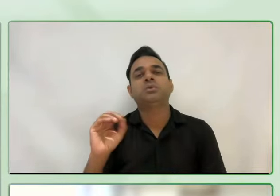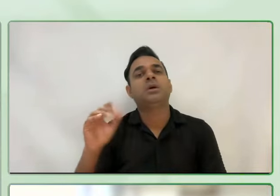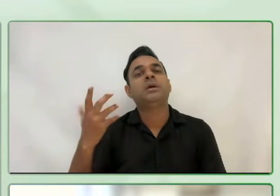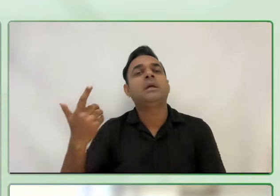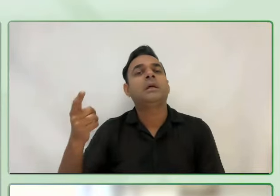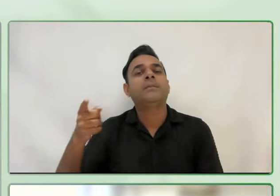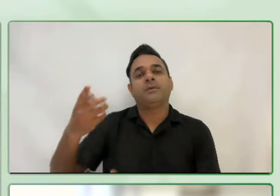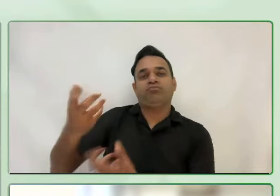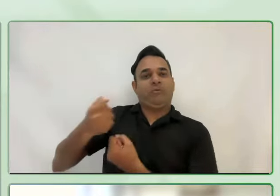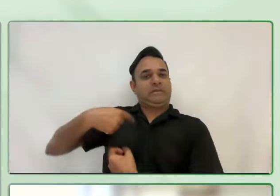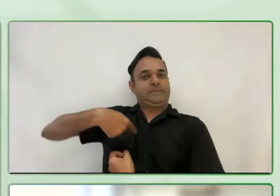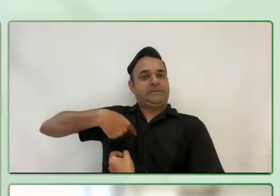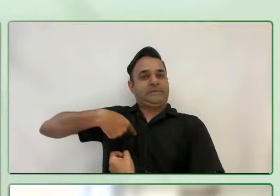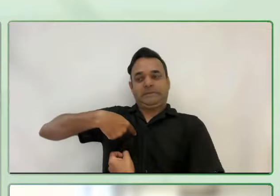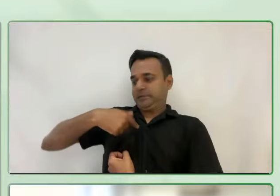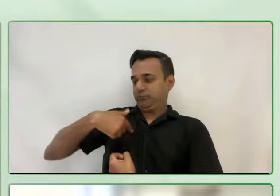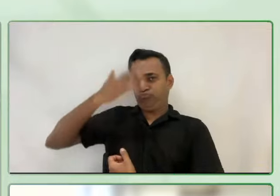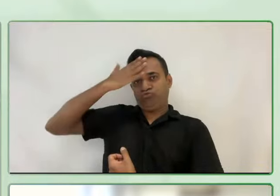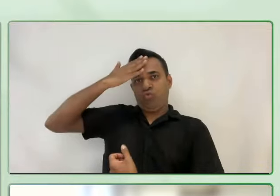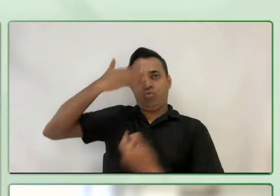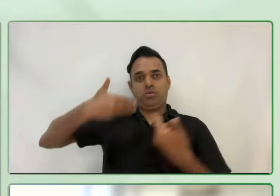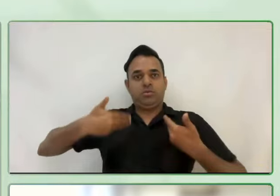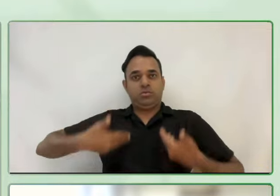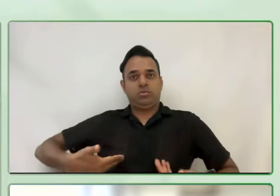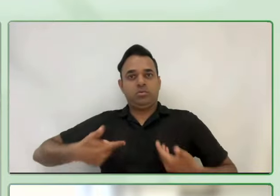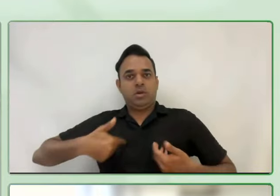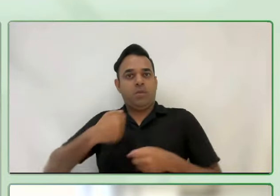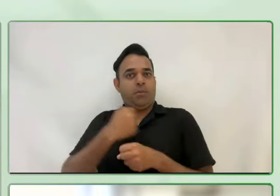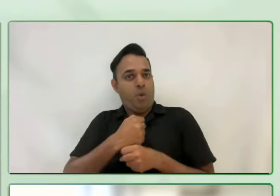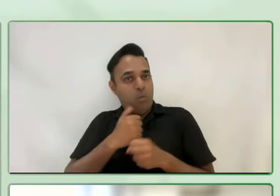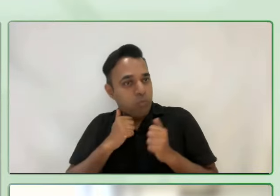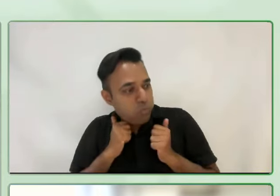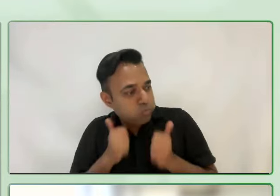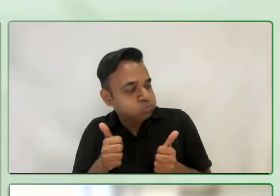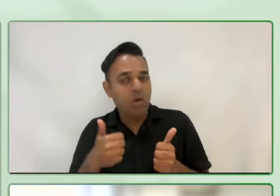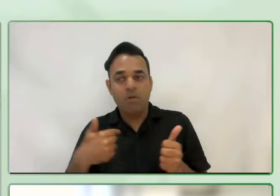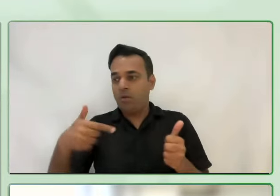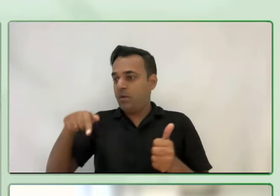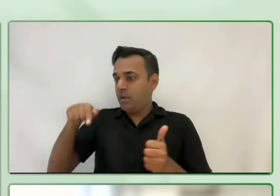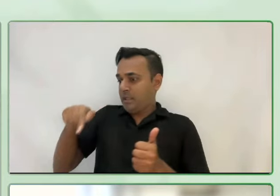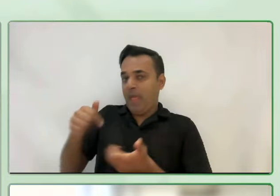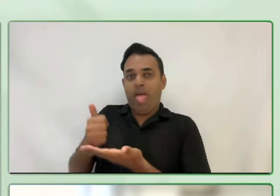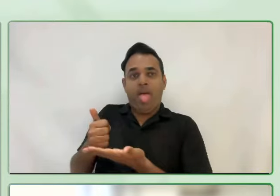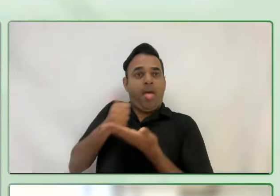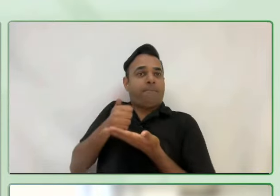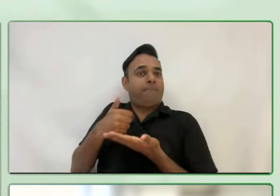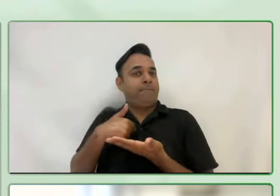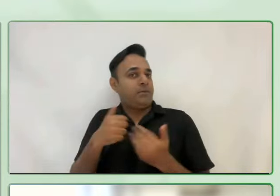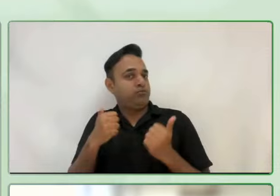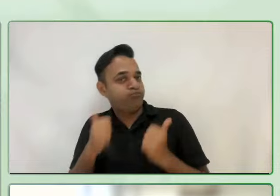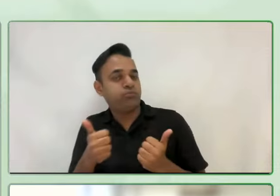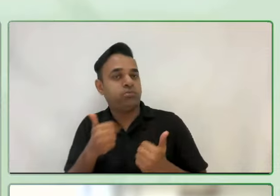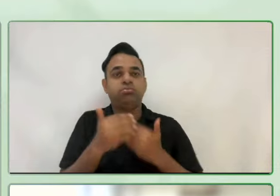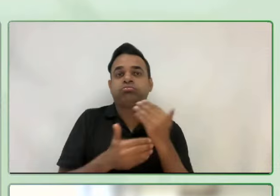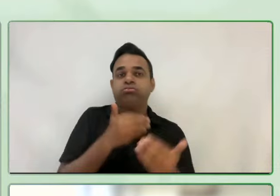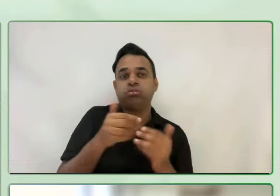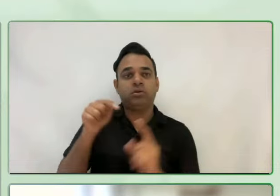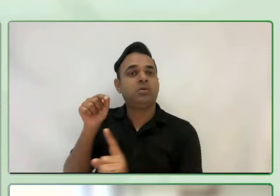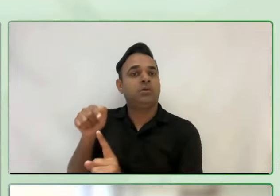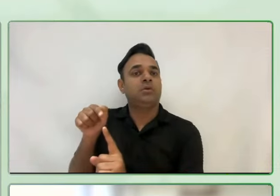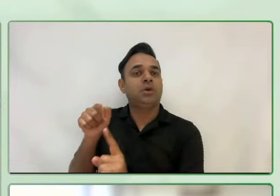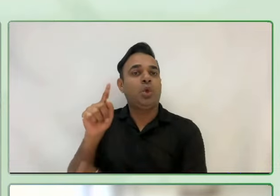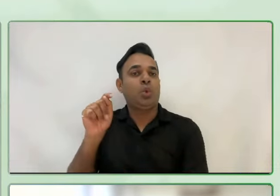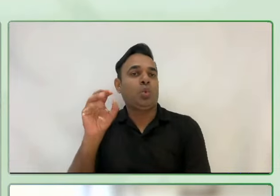we couldn't have a pre-approved catalog of kit because somebody might abuse it, as though how